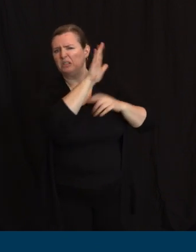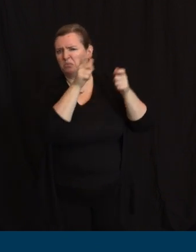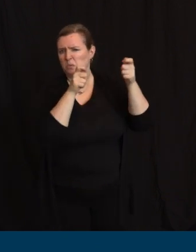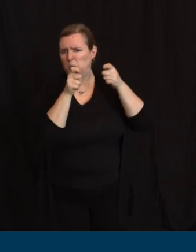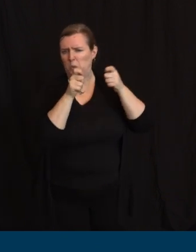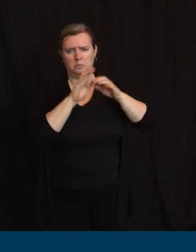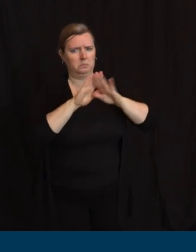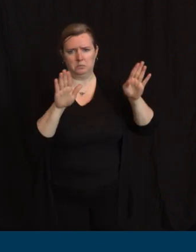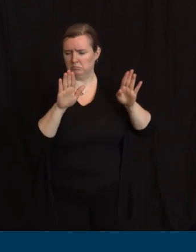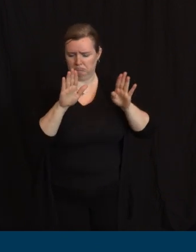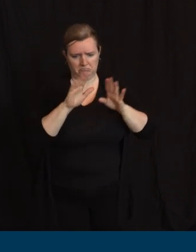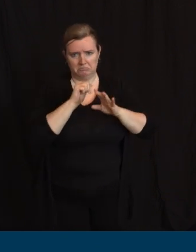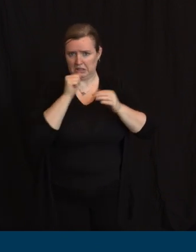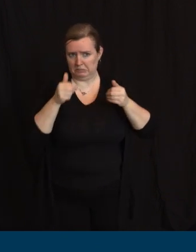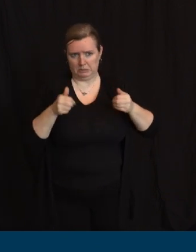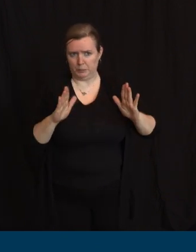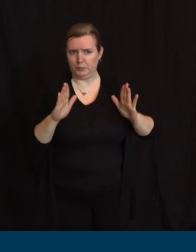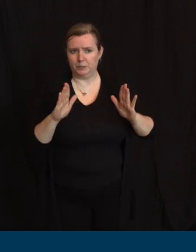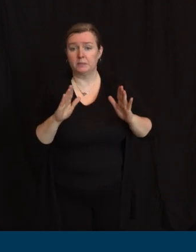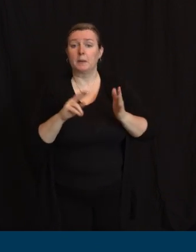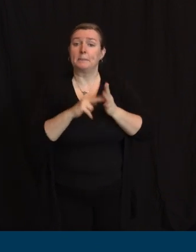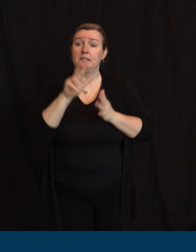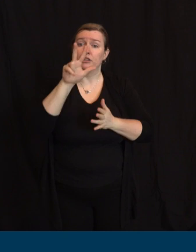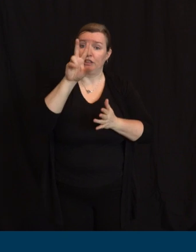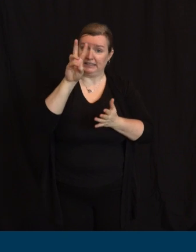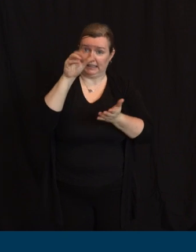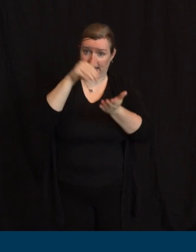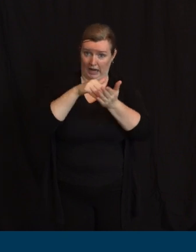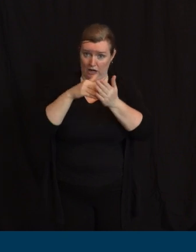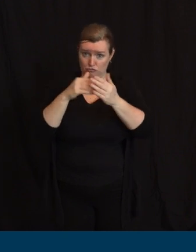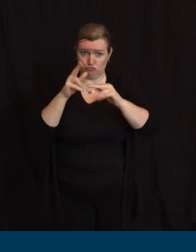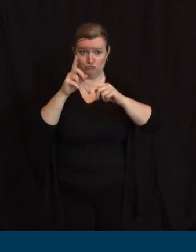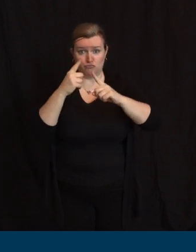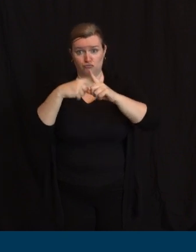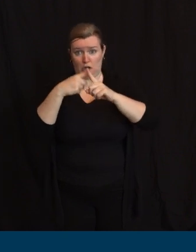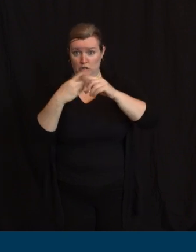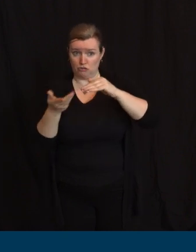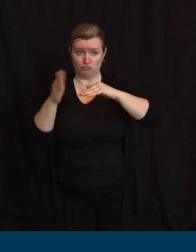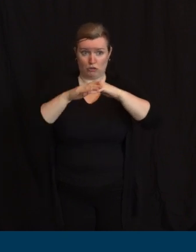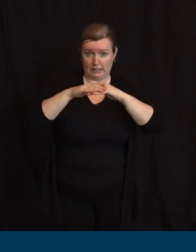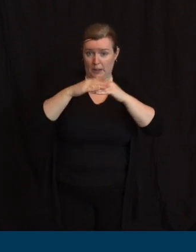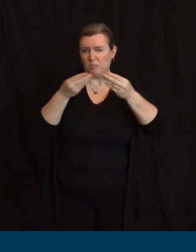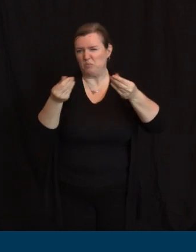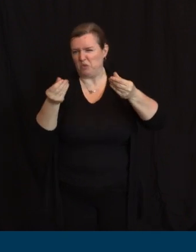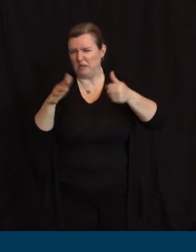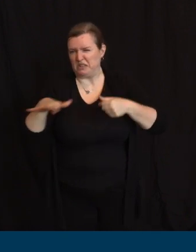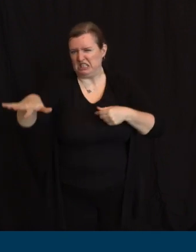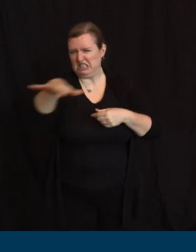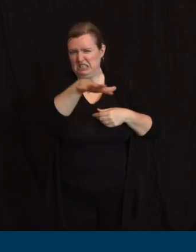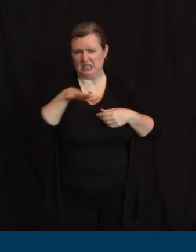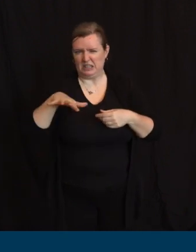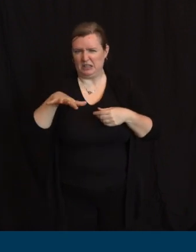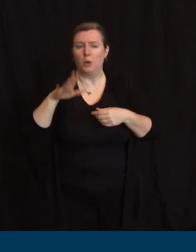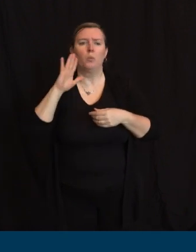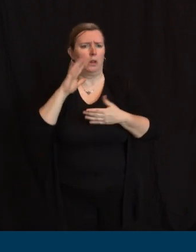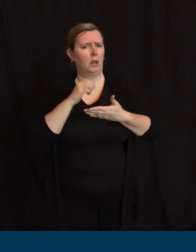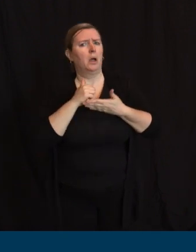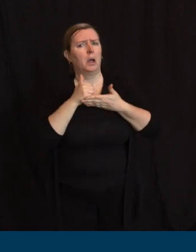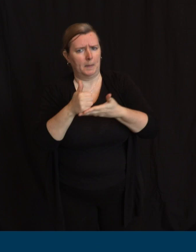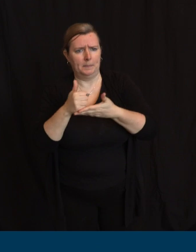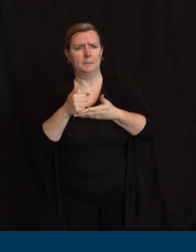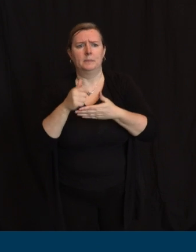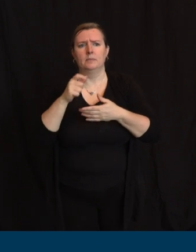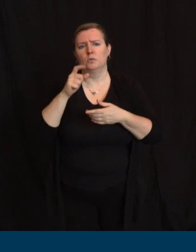some 36,000 rental units across the state. This action specifically benefits thousands of low and moderate